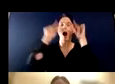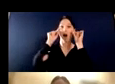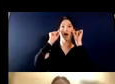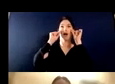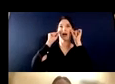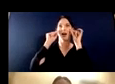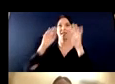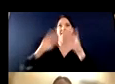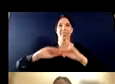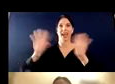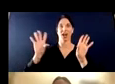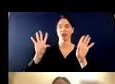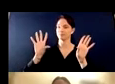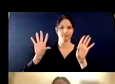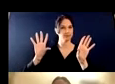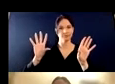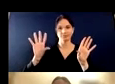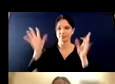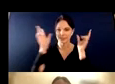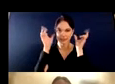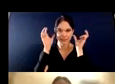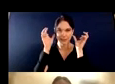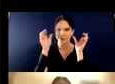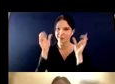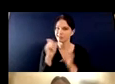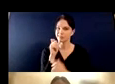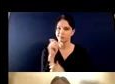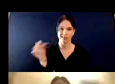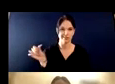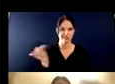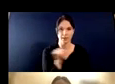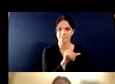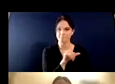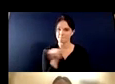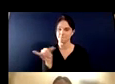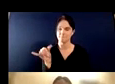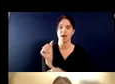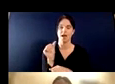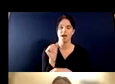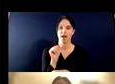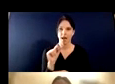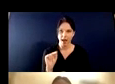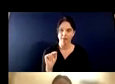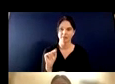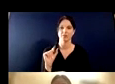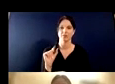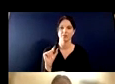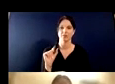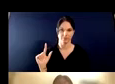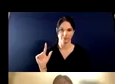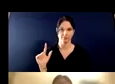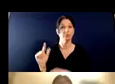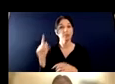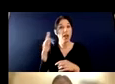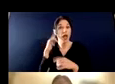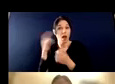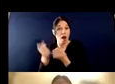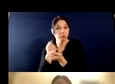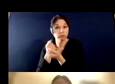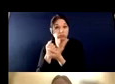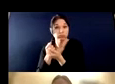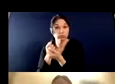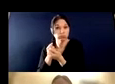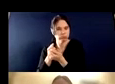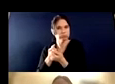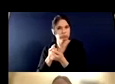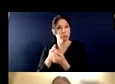new. Hearing is not like that at all. So amplification is great. It's still a tool.